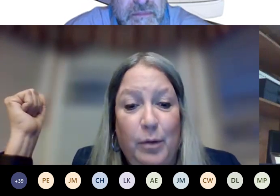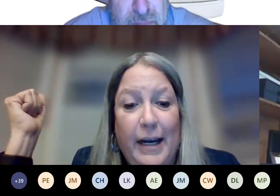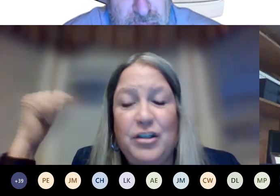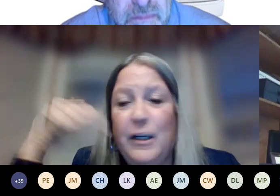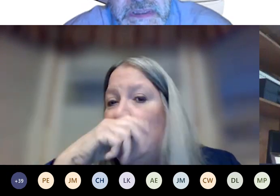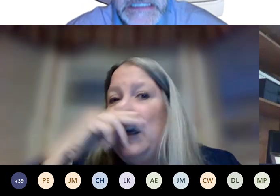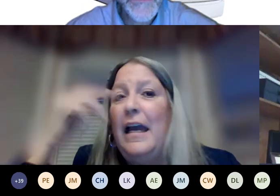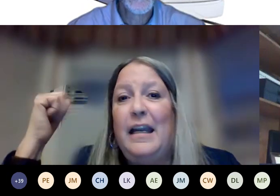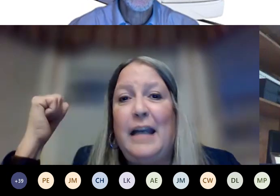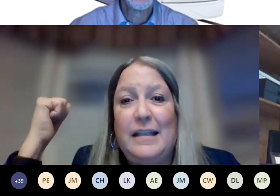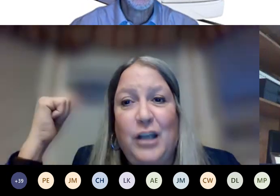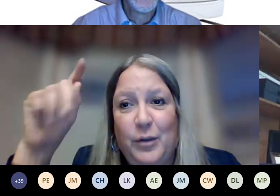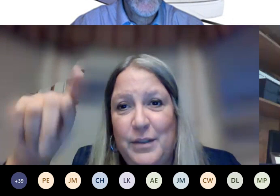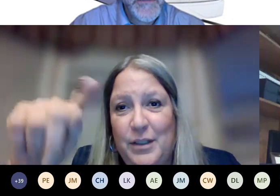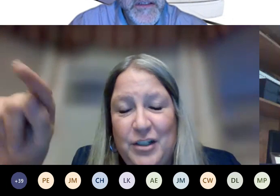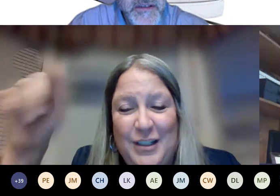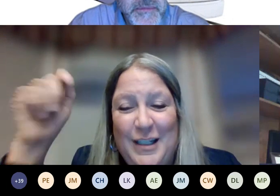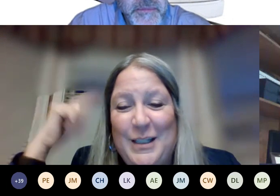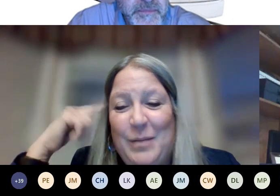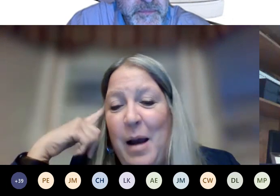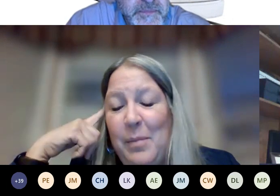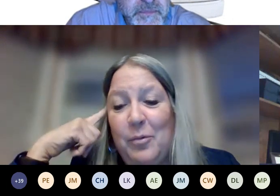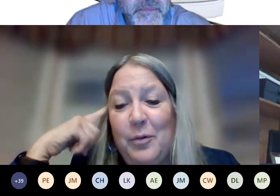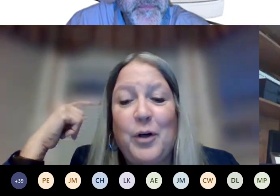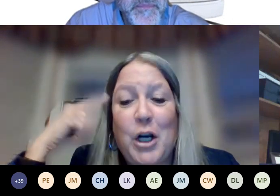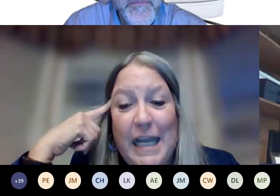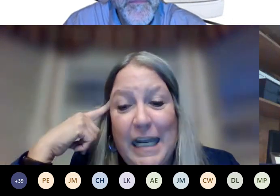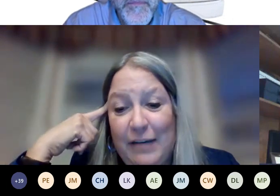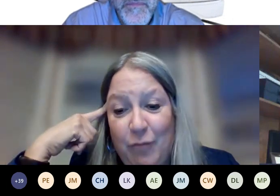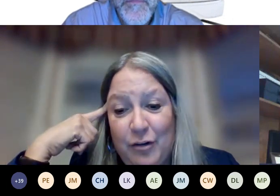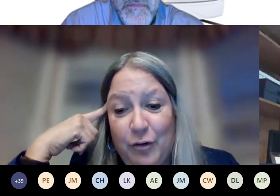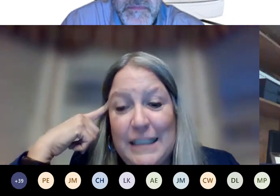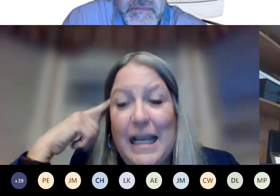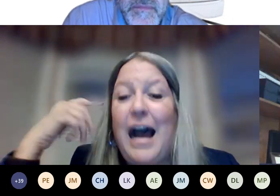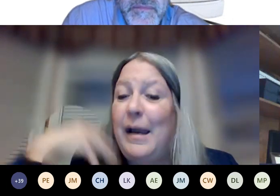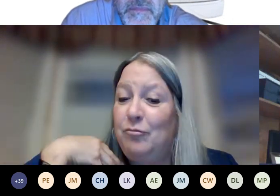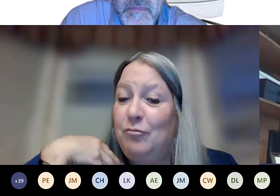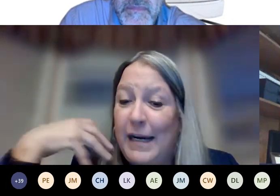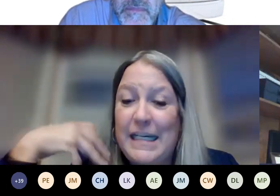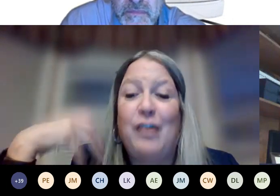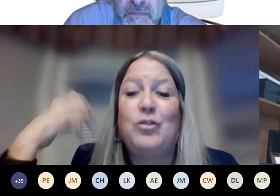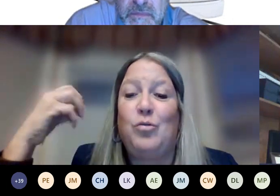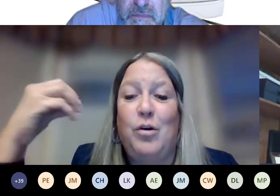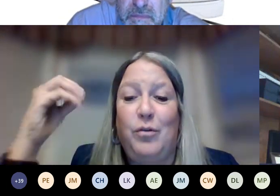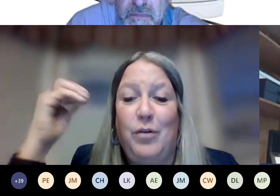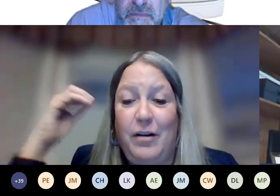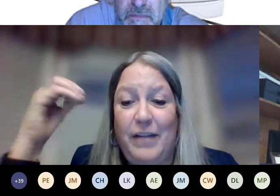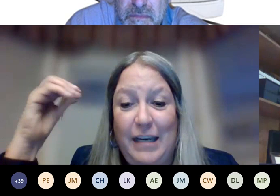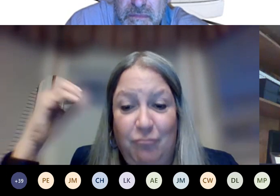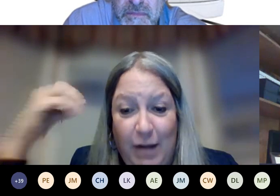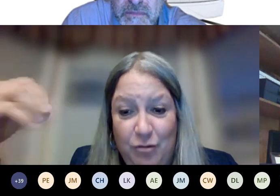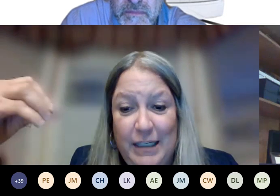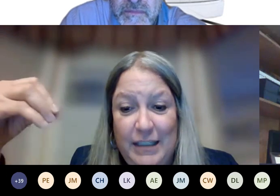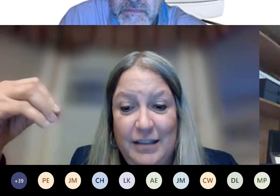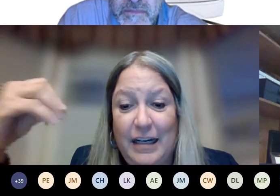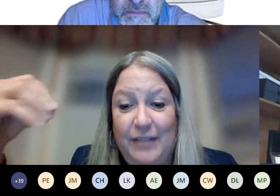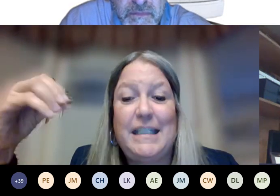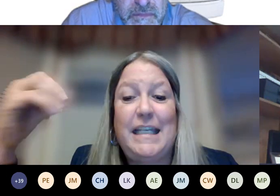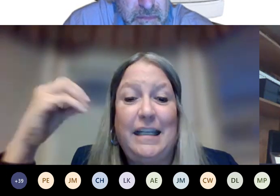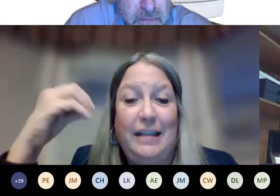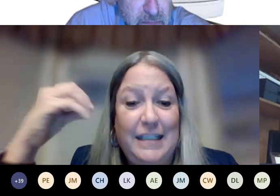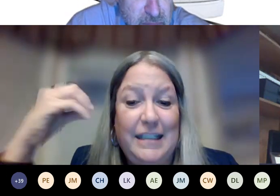to Long Branch. And I saw there was a question that did pop up with regard to any renderings. I right now don't know of any